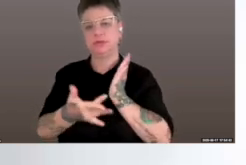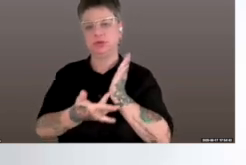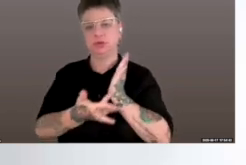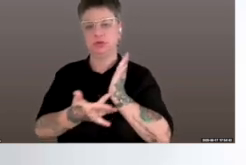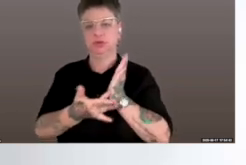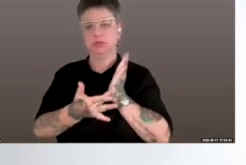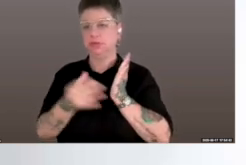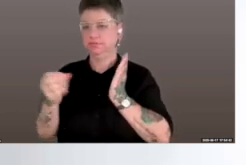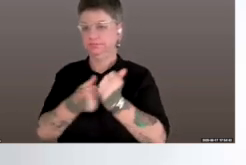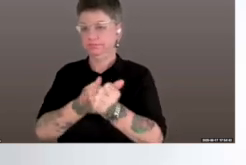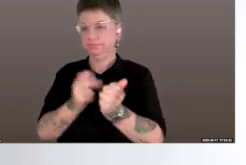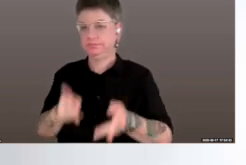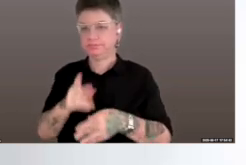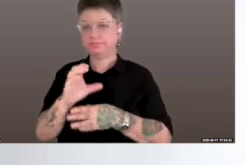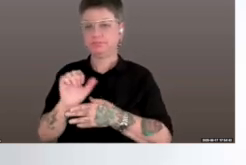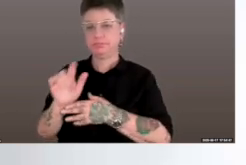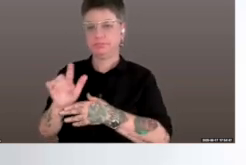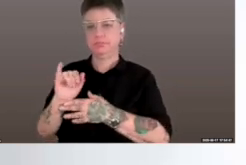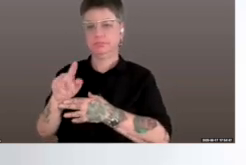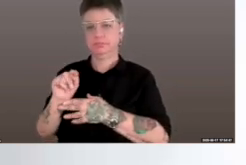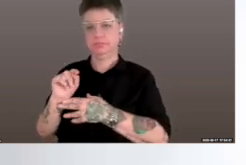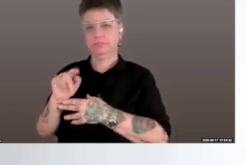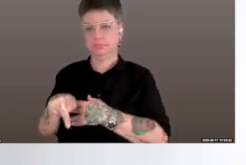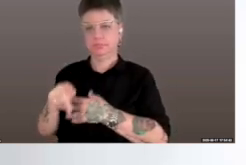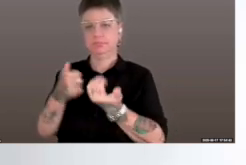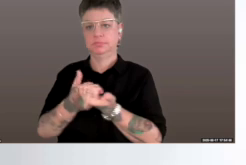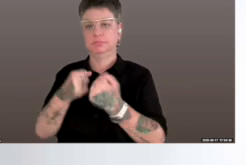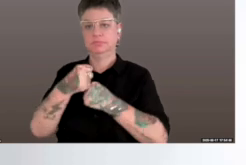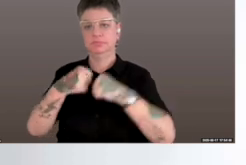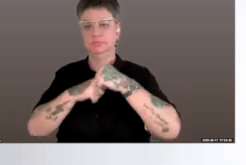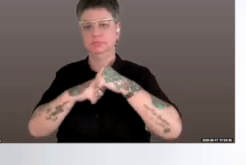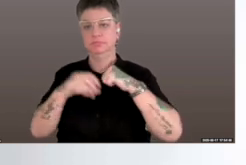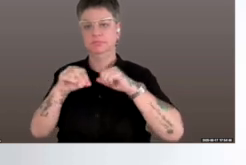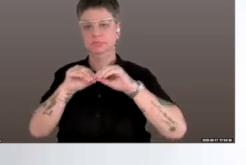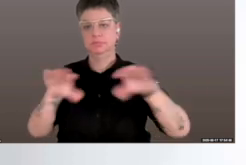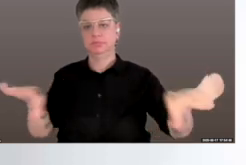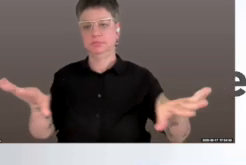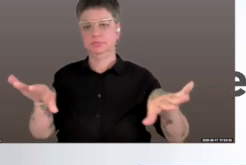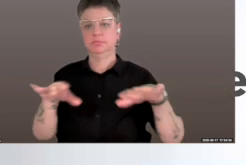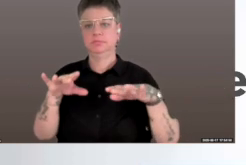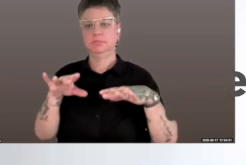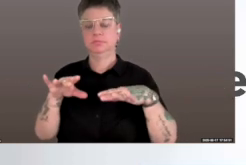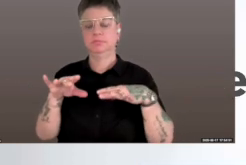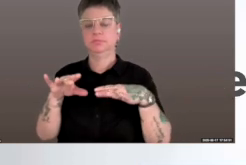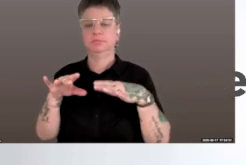at CARB, and I'll be presenting on our medium and heavy-duty investments. Next slide, please.